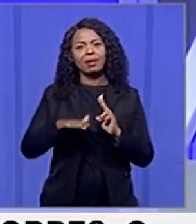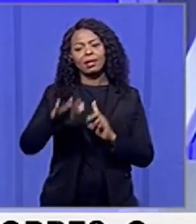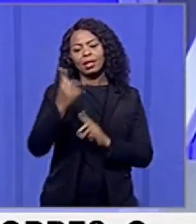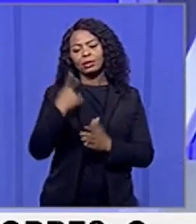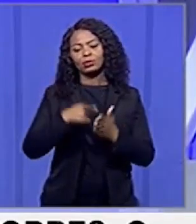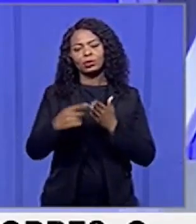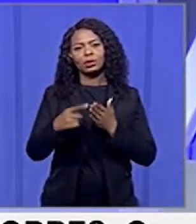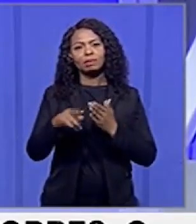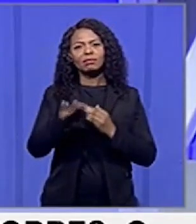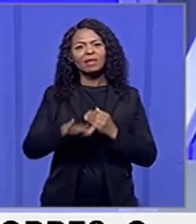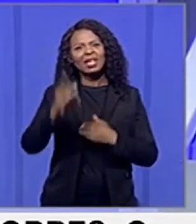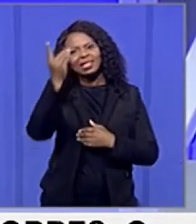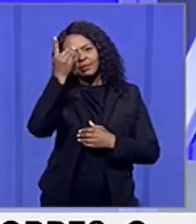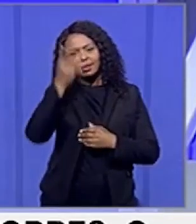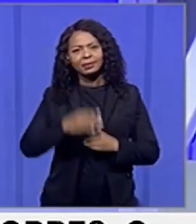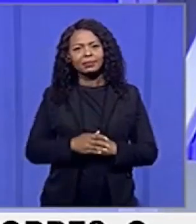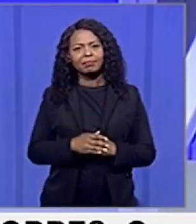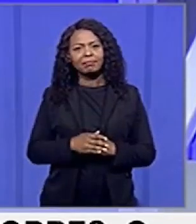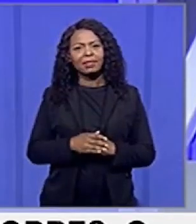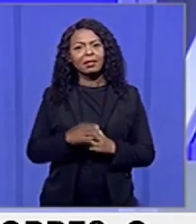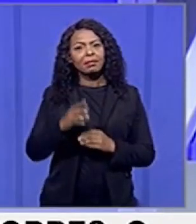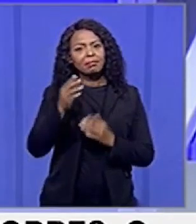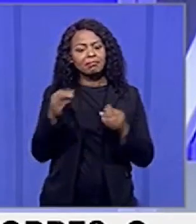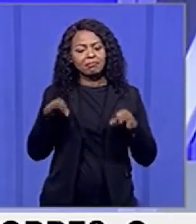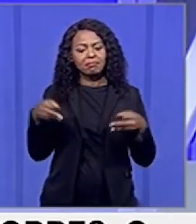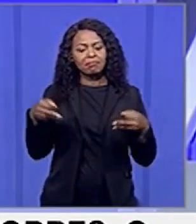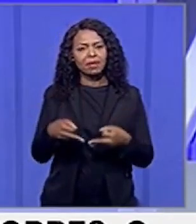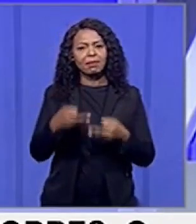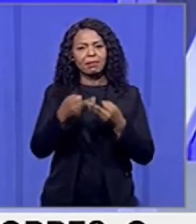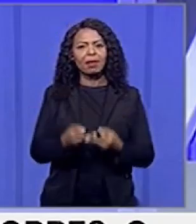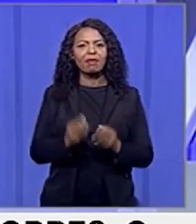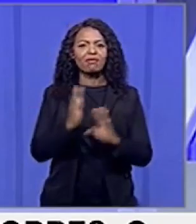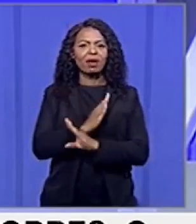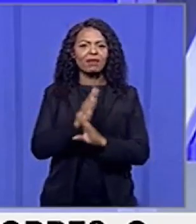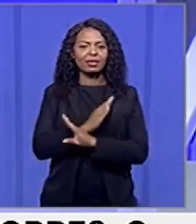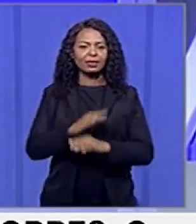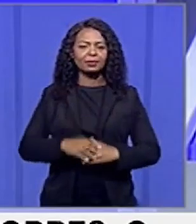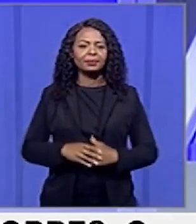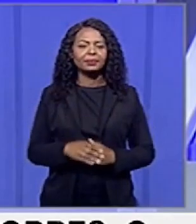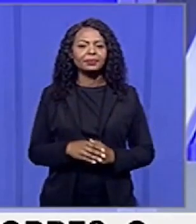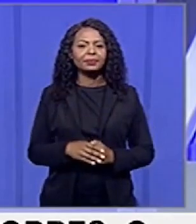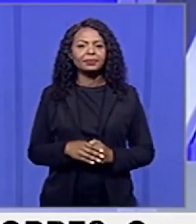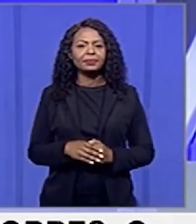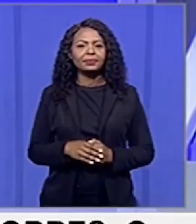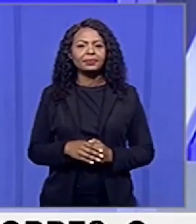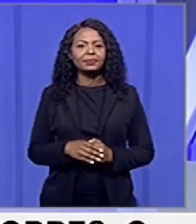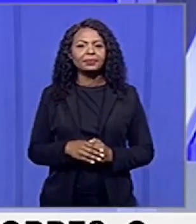ya go feta. Ditirelo tša poloko ya bobedi jo ke tša private.